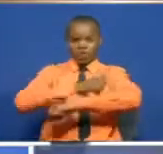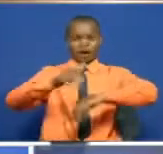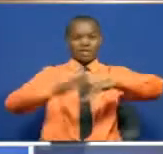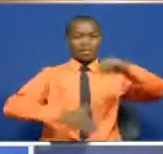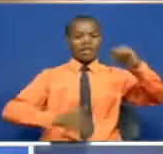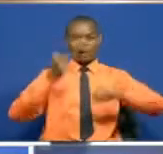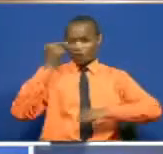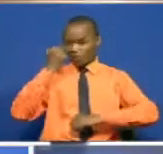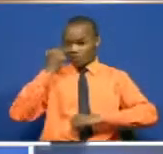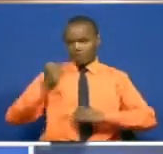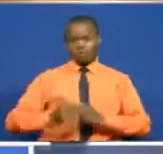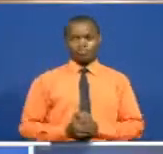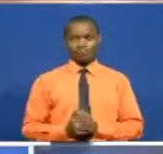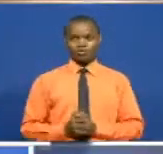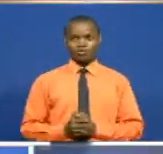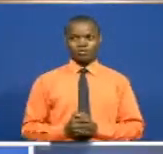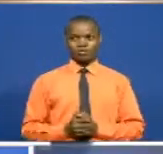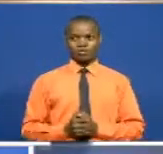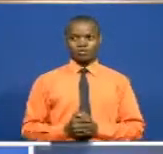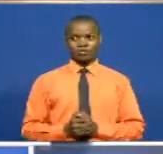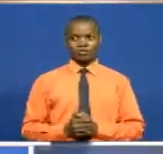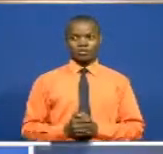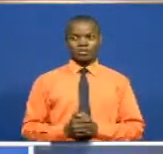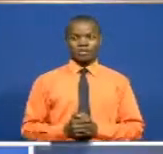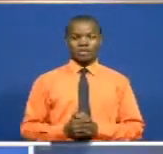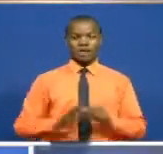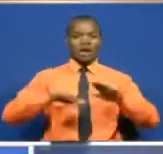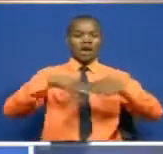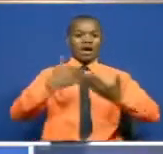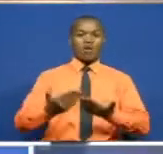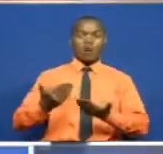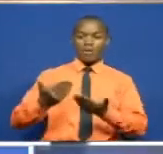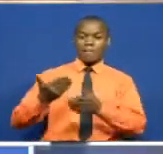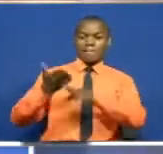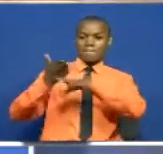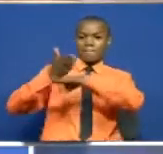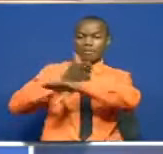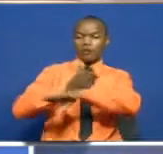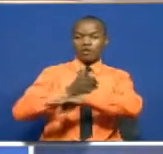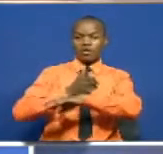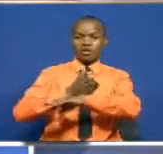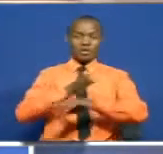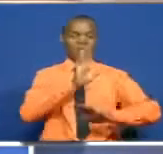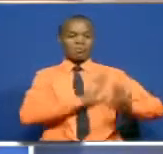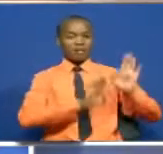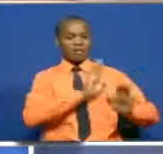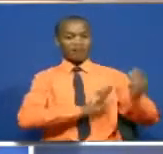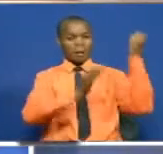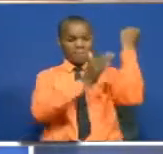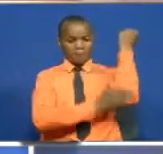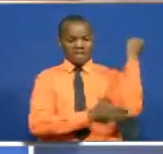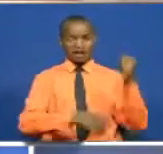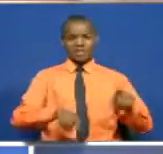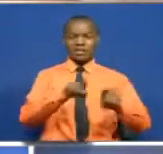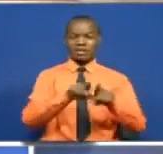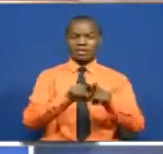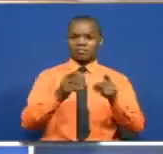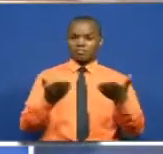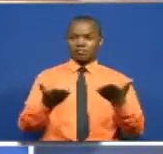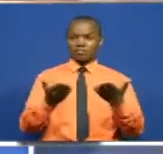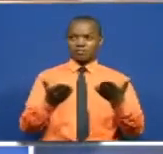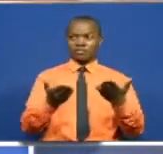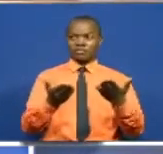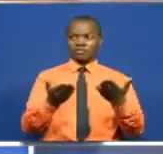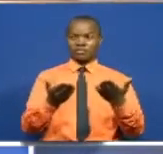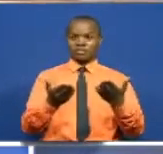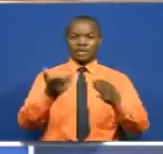evident. And the recent exposure to violence and exploitation manifested in increase in